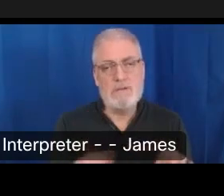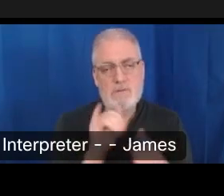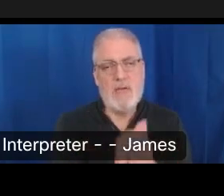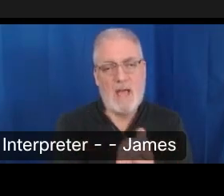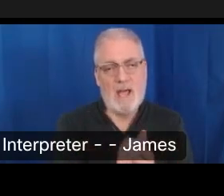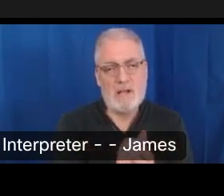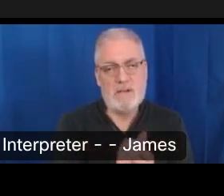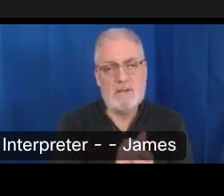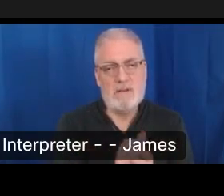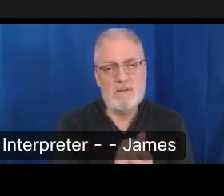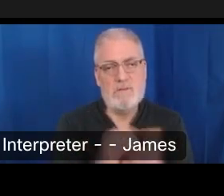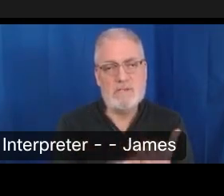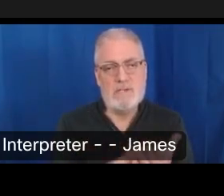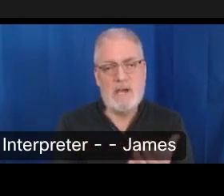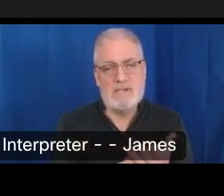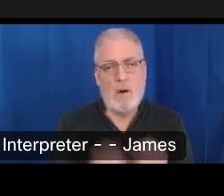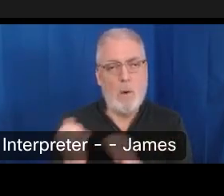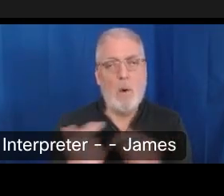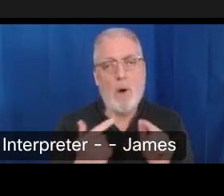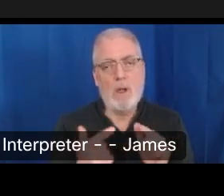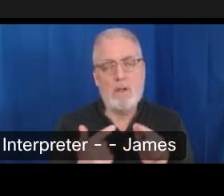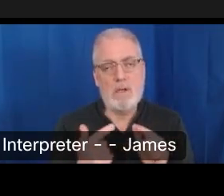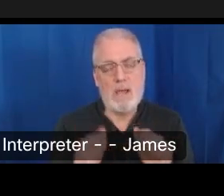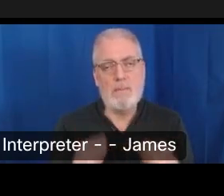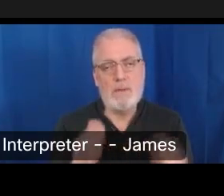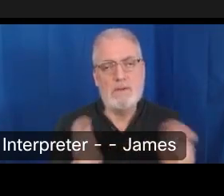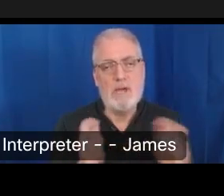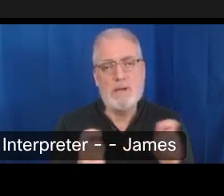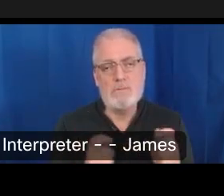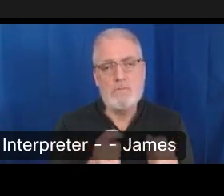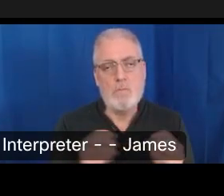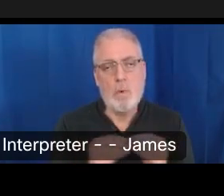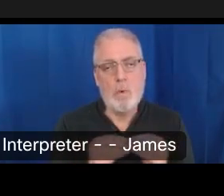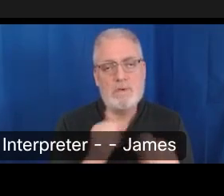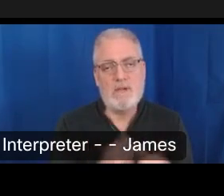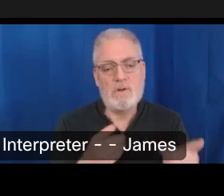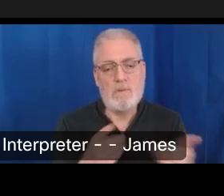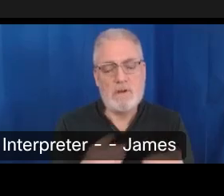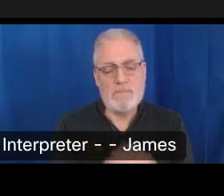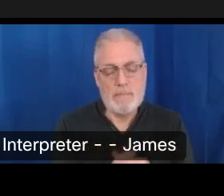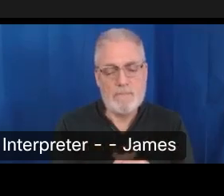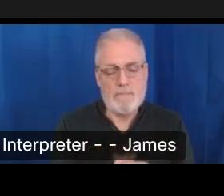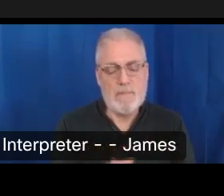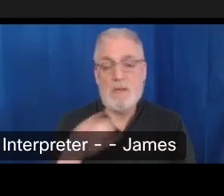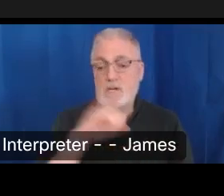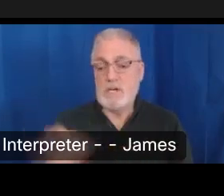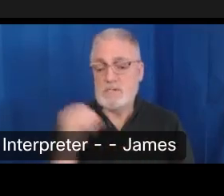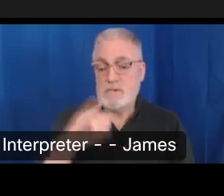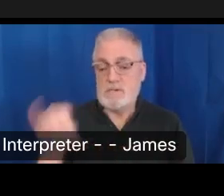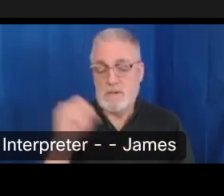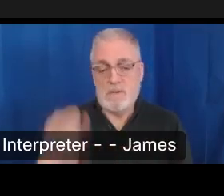on when you talk about direct care and workforce, do you mean like, by accommodations in the